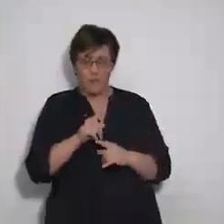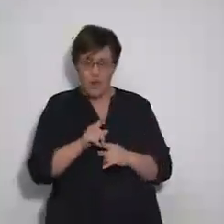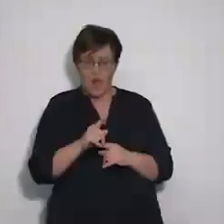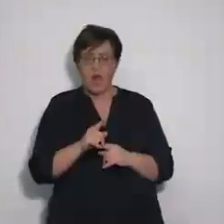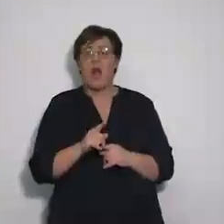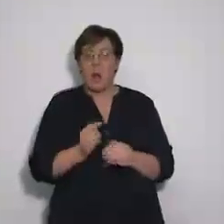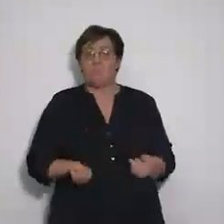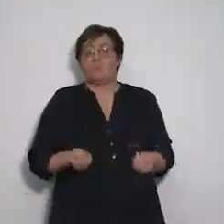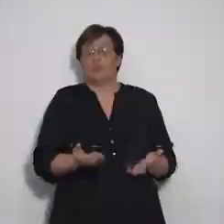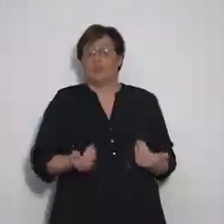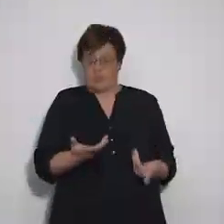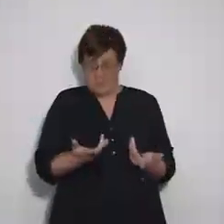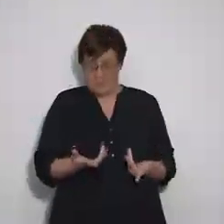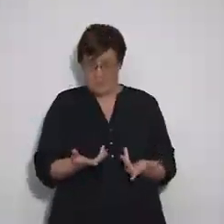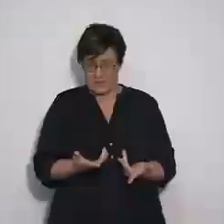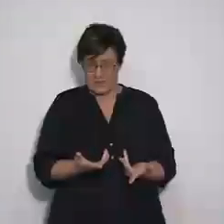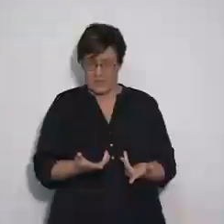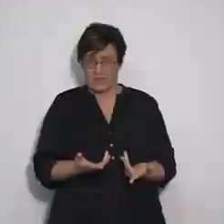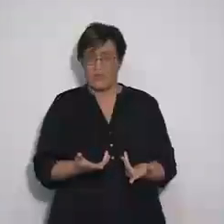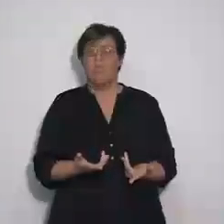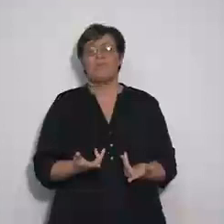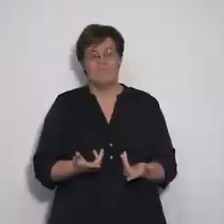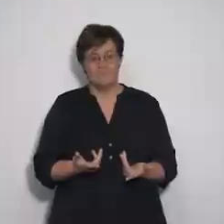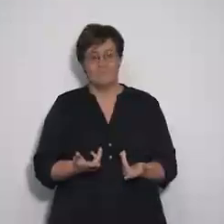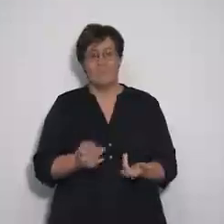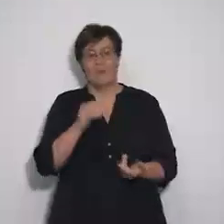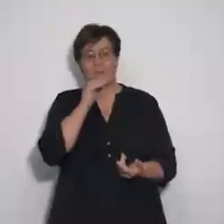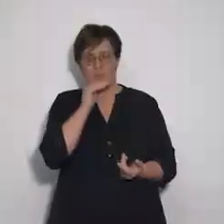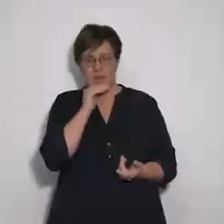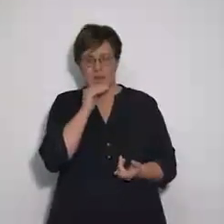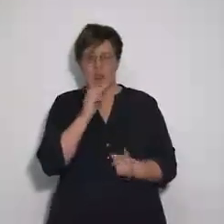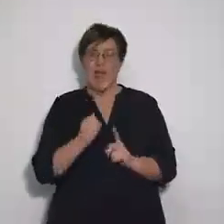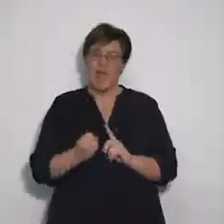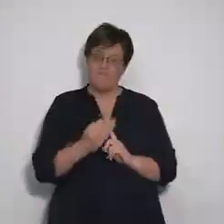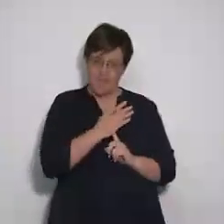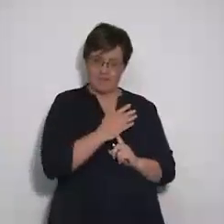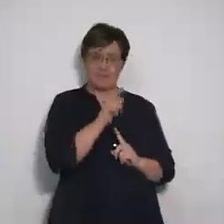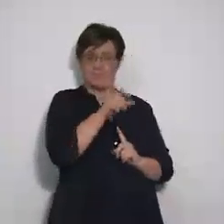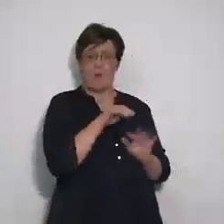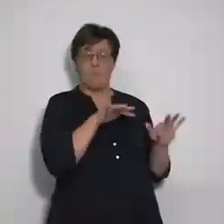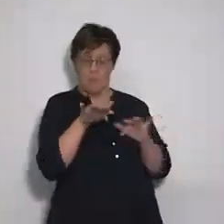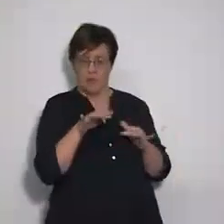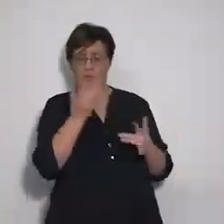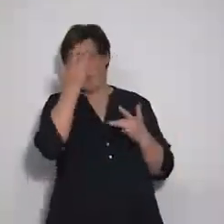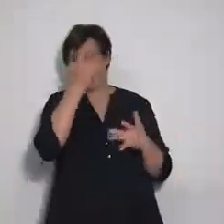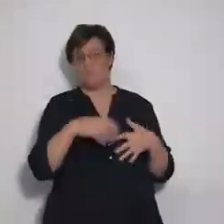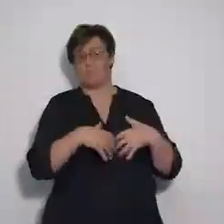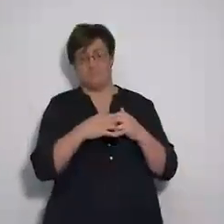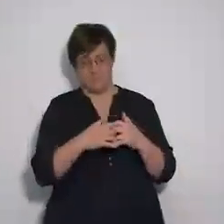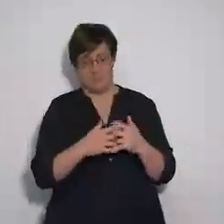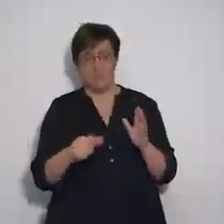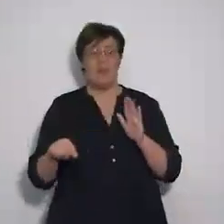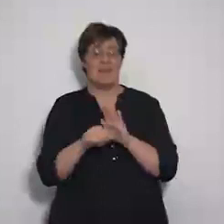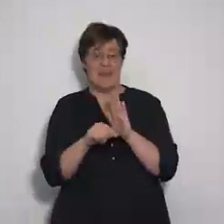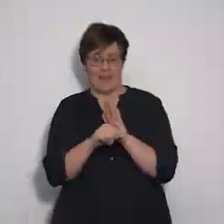the bacteria themselves are producing, they can start to affect this